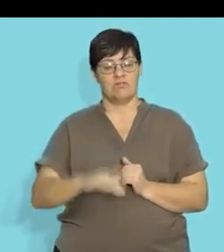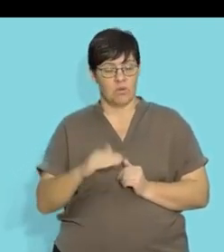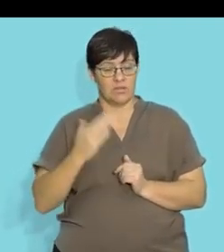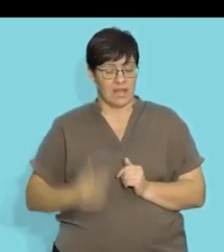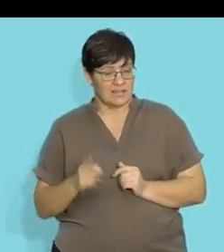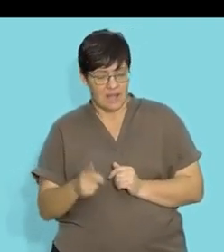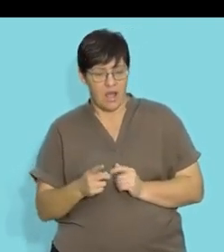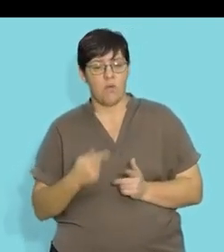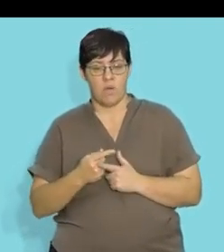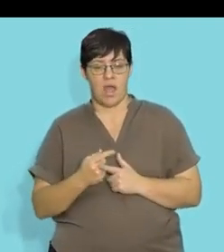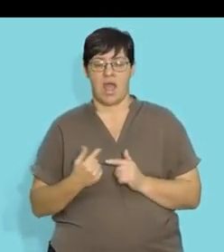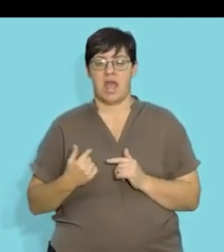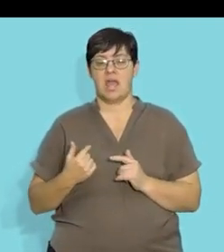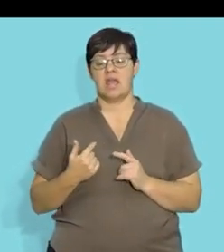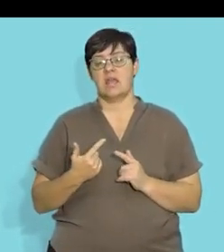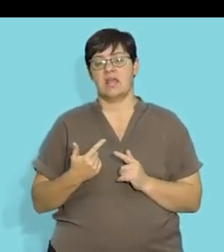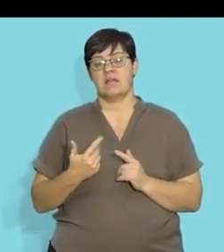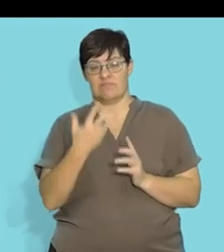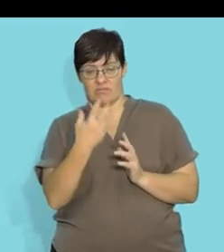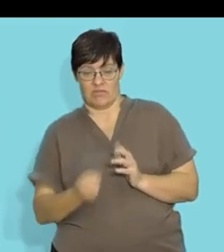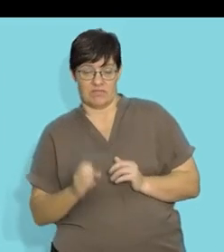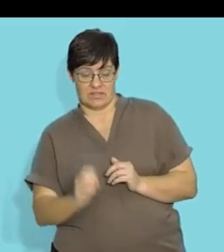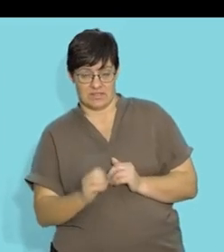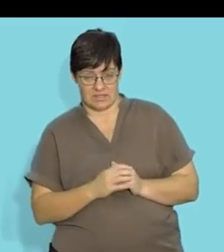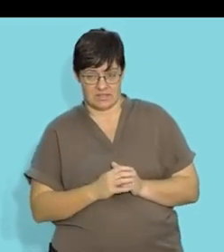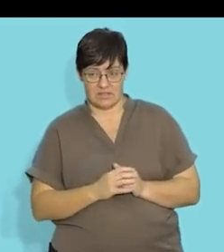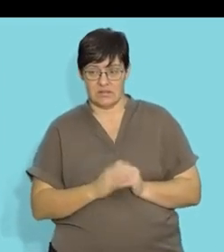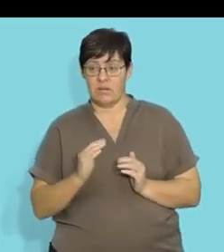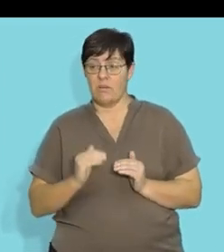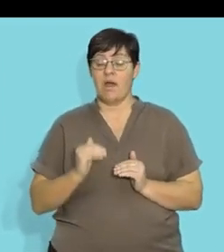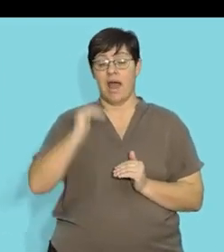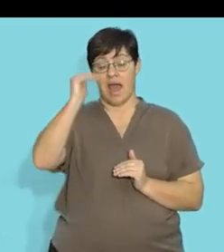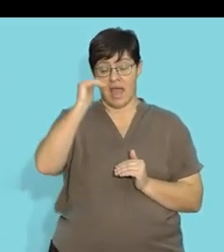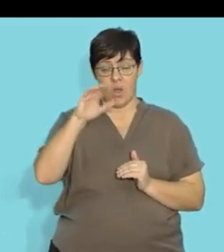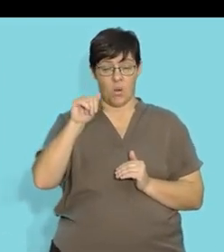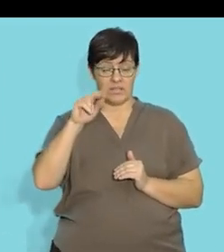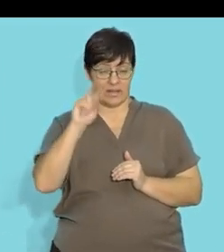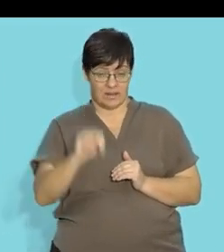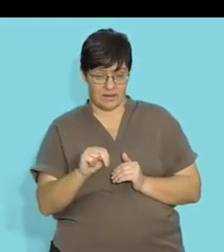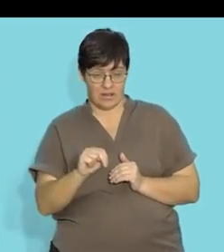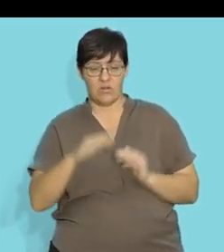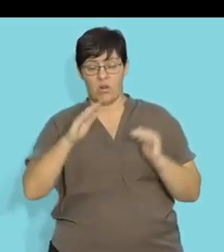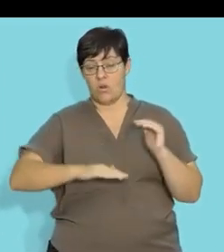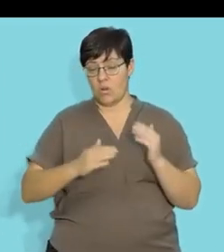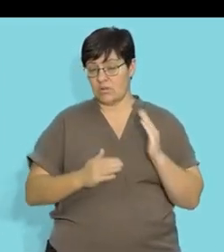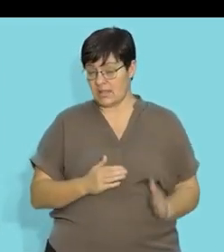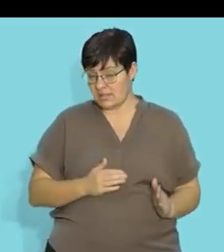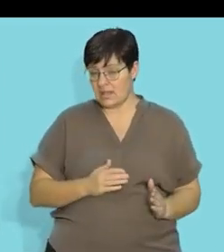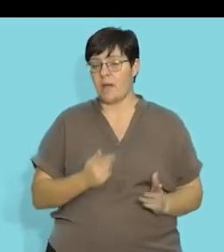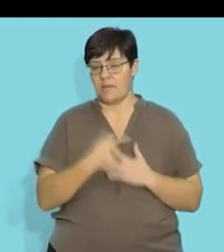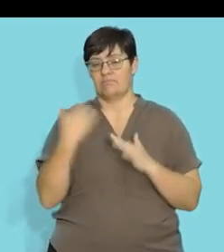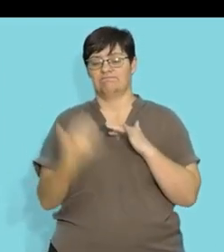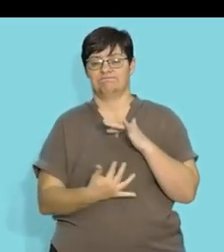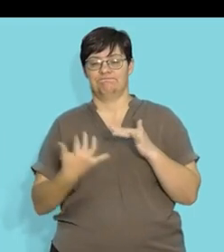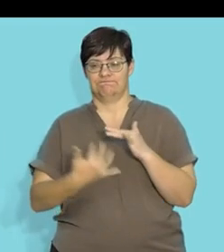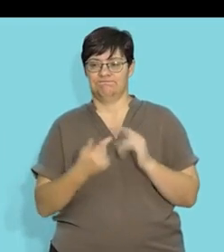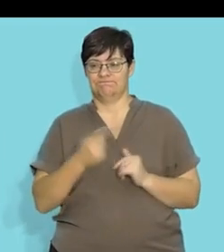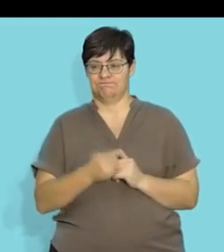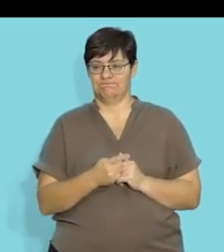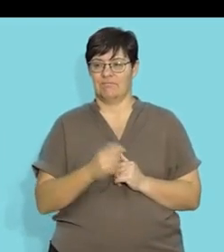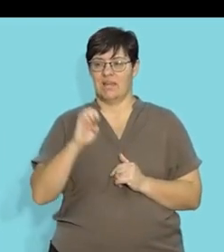side of the stem due to gravity, as I showed you now, and the higher auxin concentration on the lower side stimulates